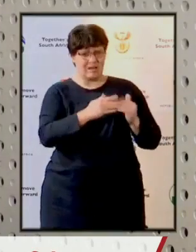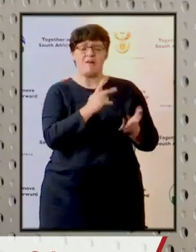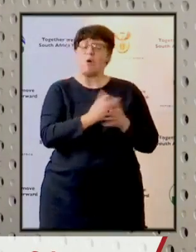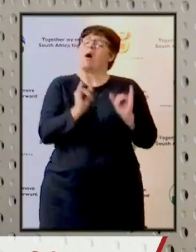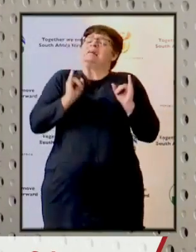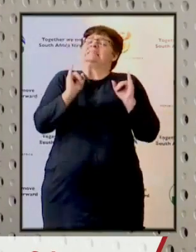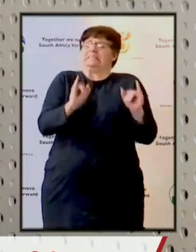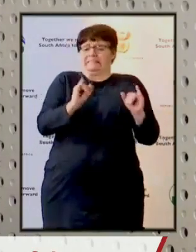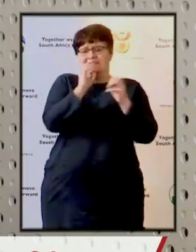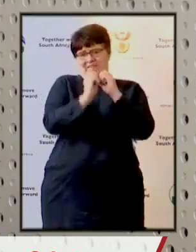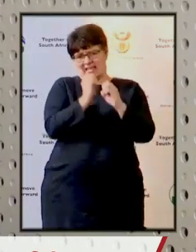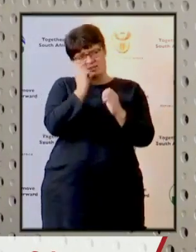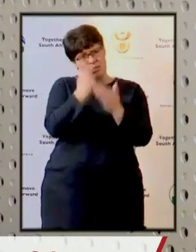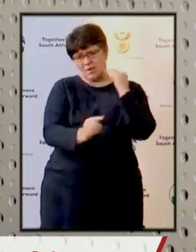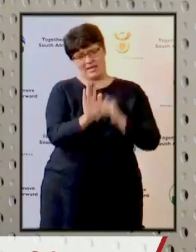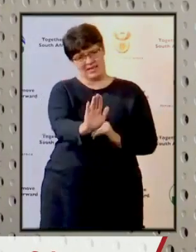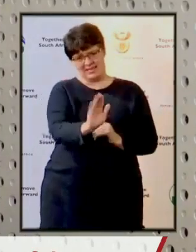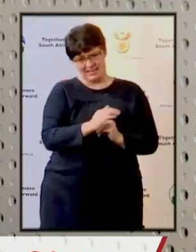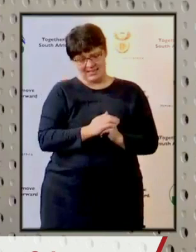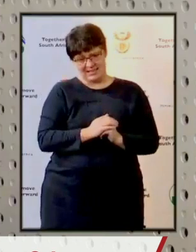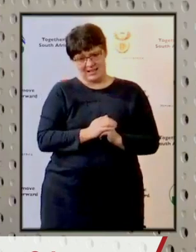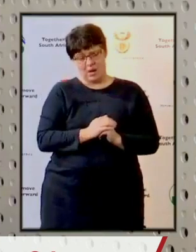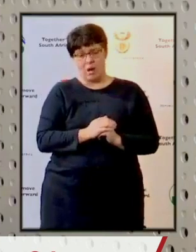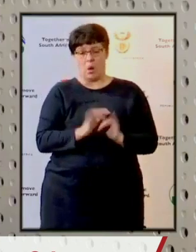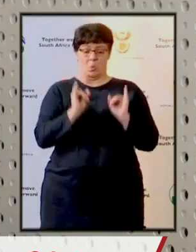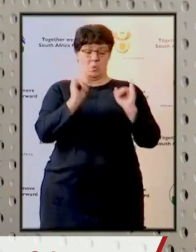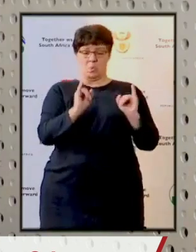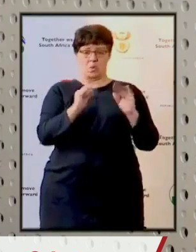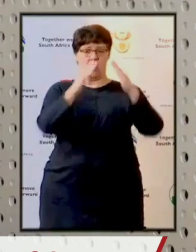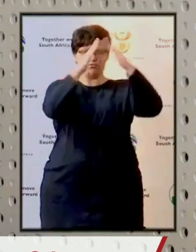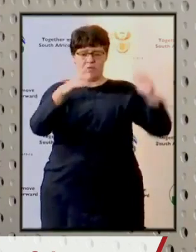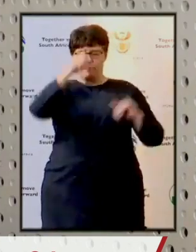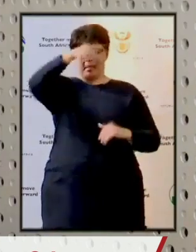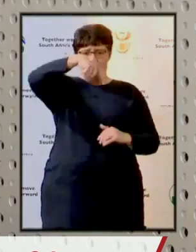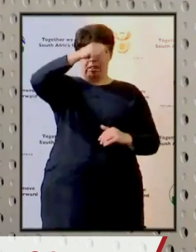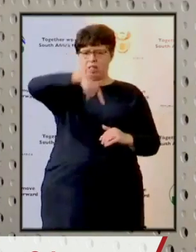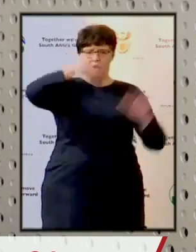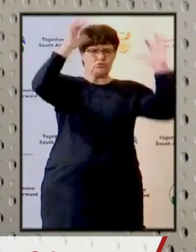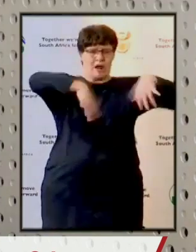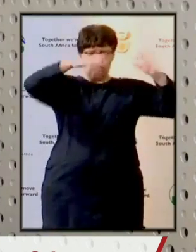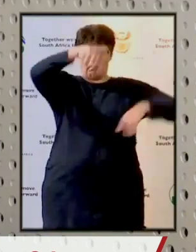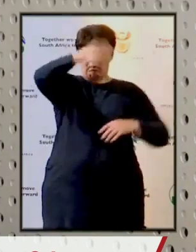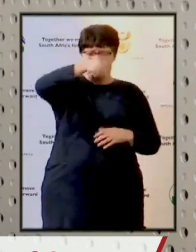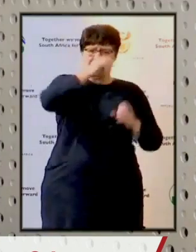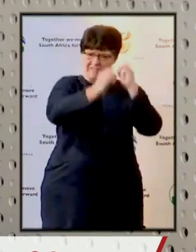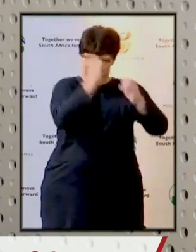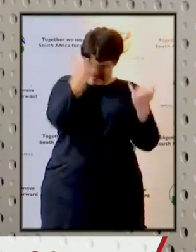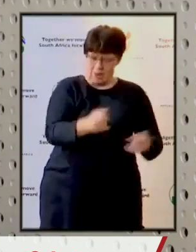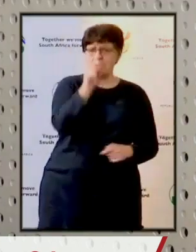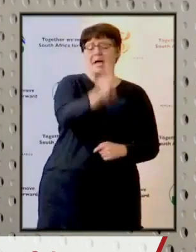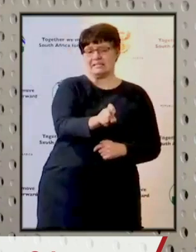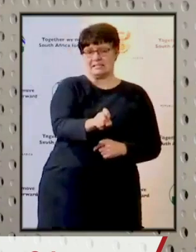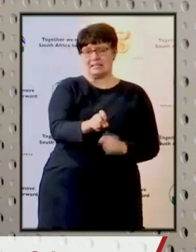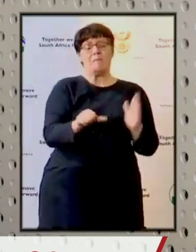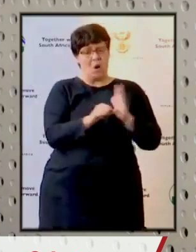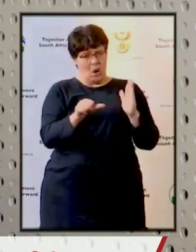emergency repairs. It's only to do those things when the roof is leaking, we've got to fix the roof, that we need to